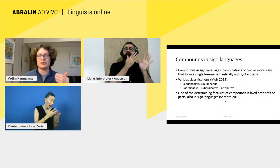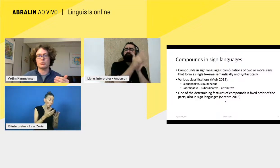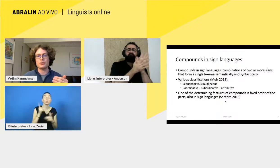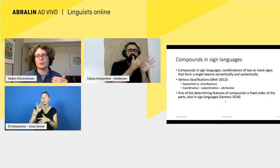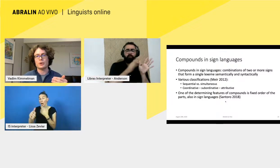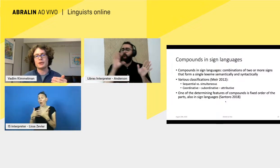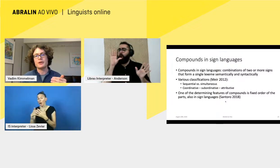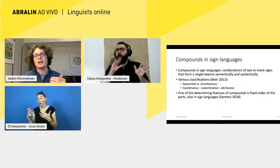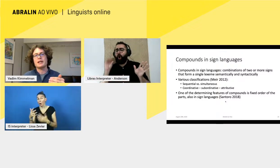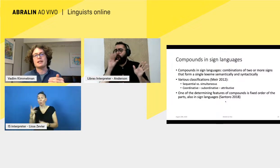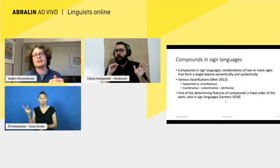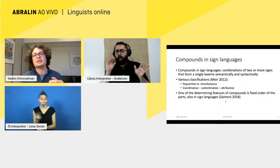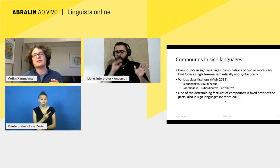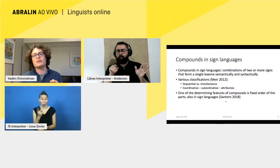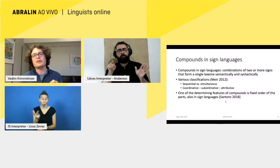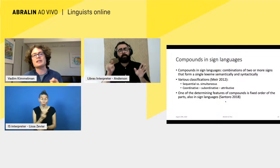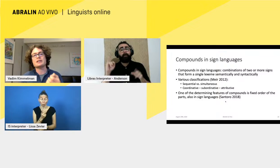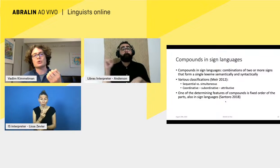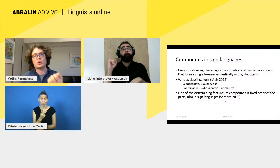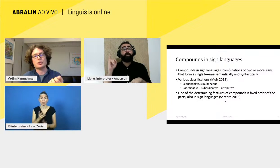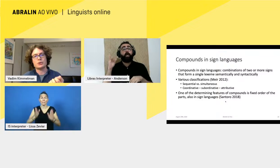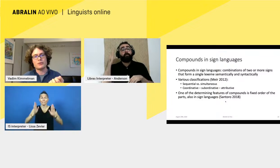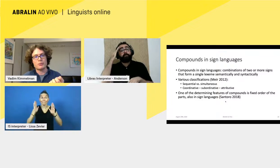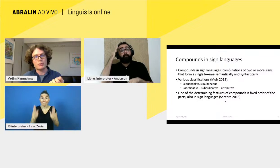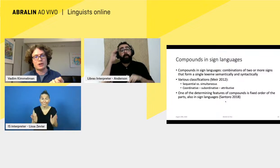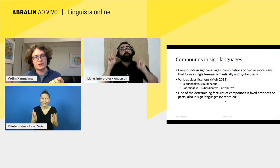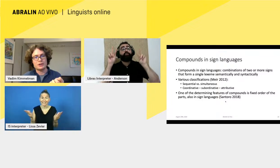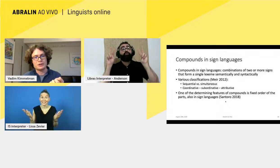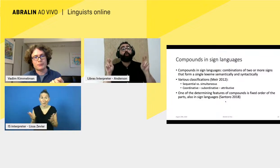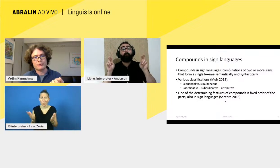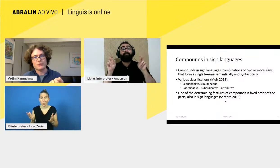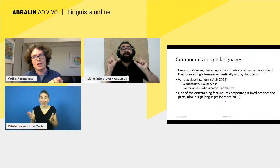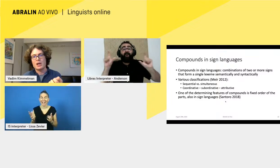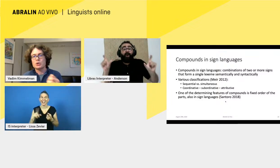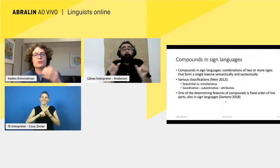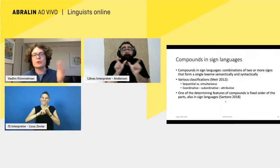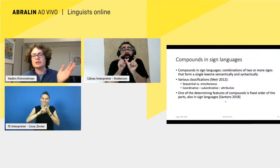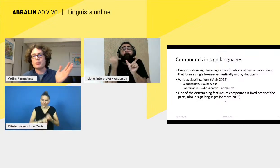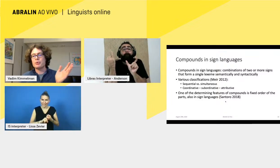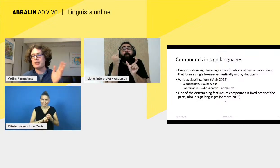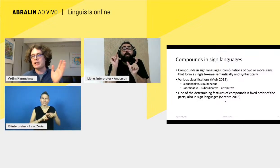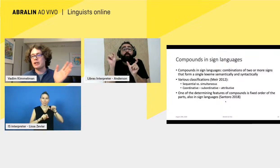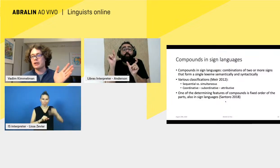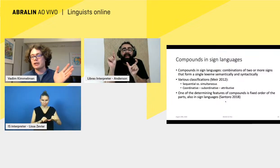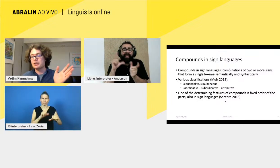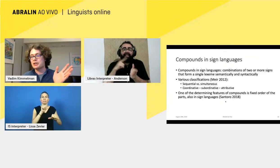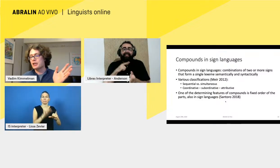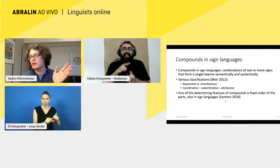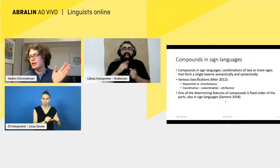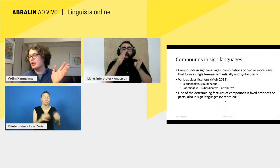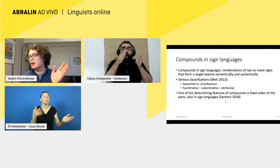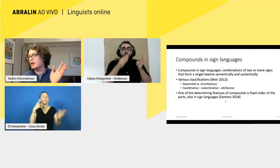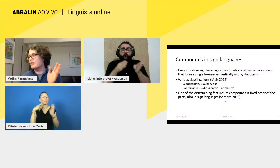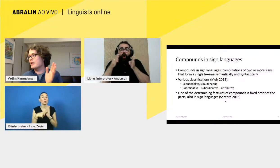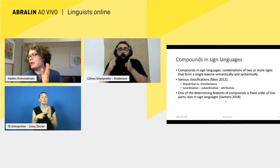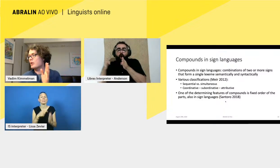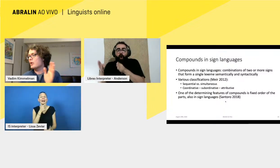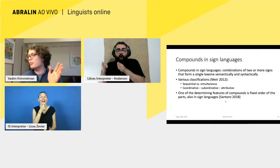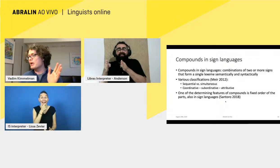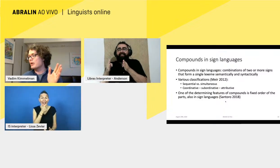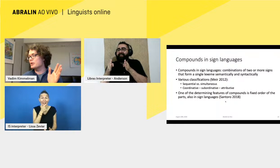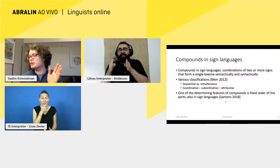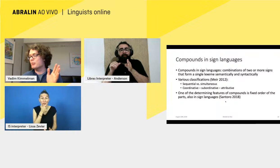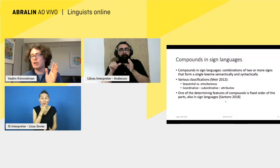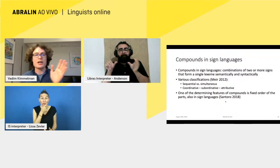as described before, is the fixed order of the parts. So, for example, in English,